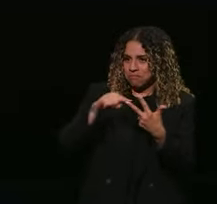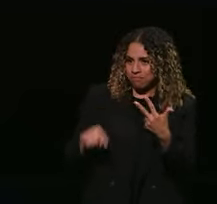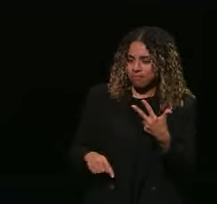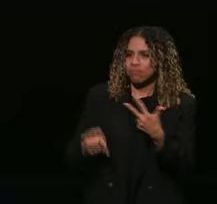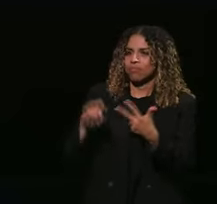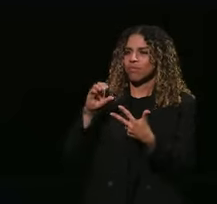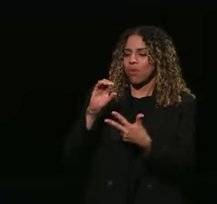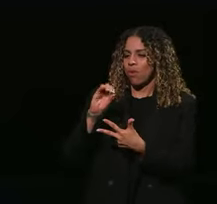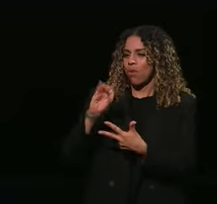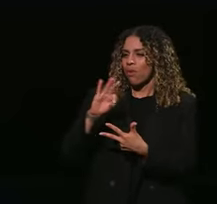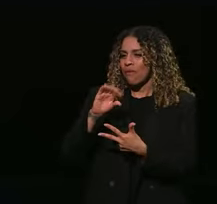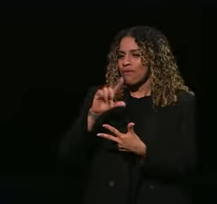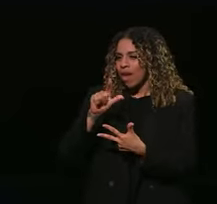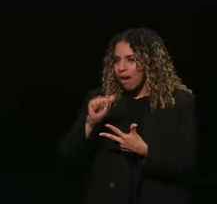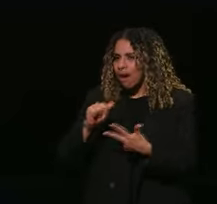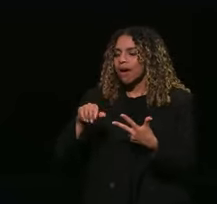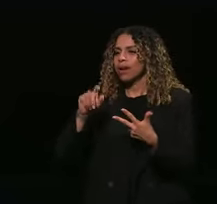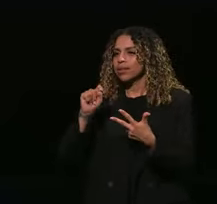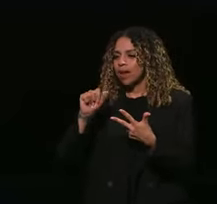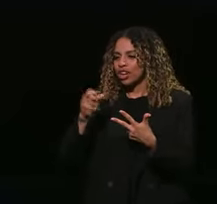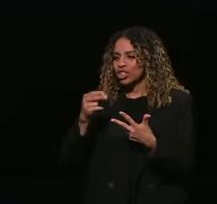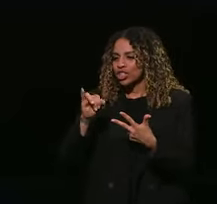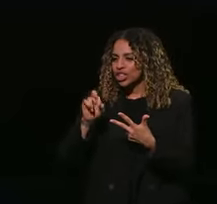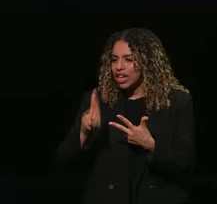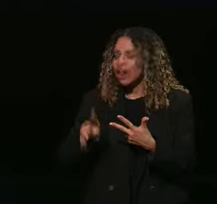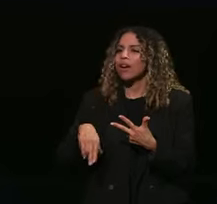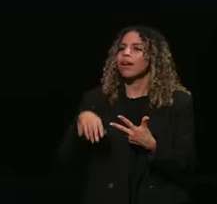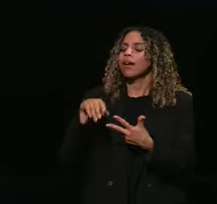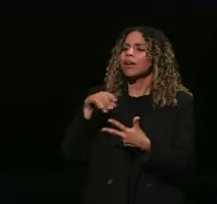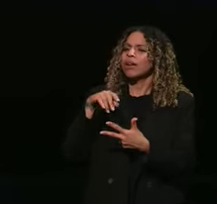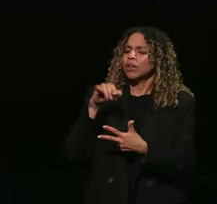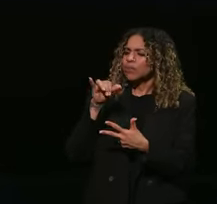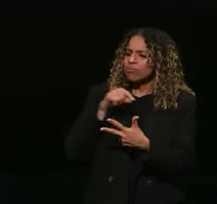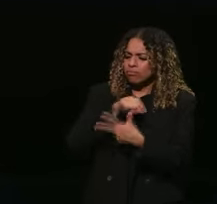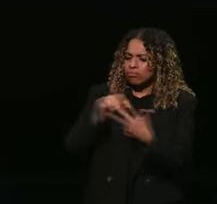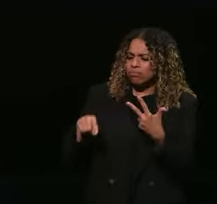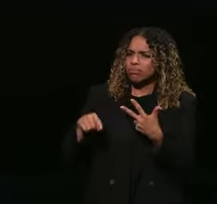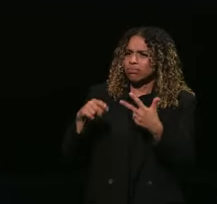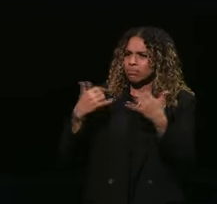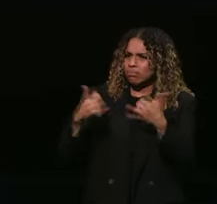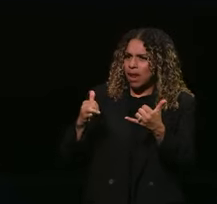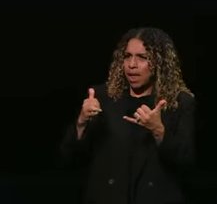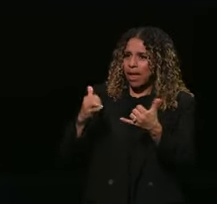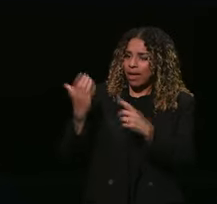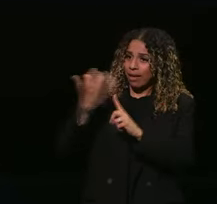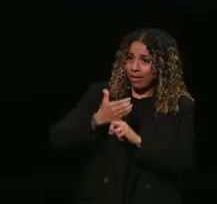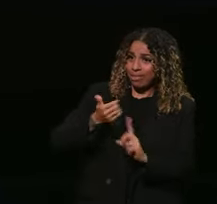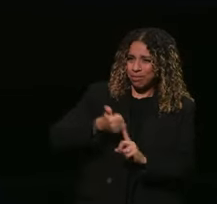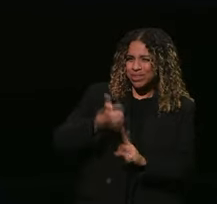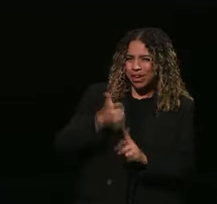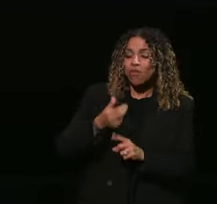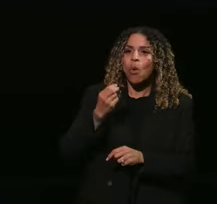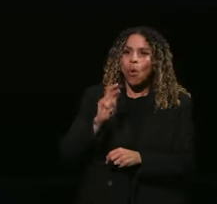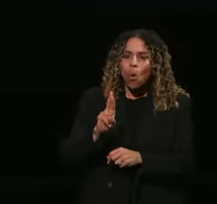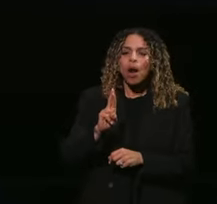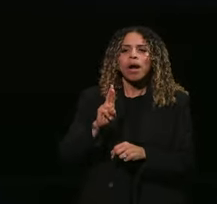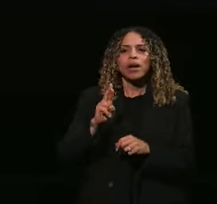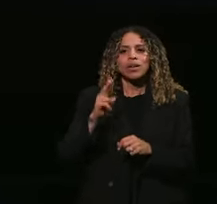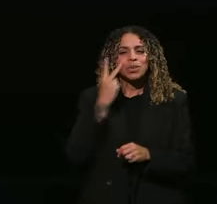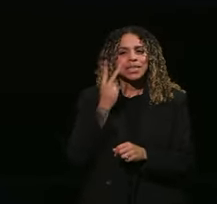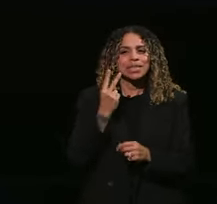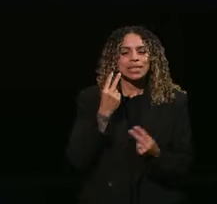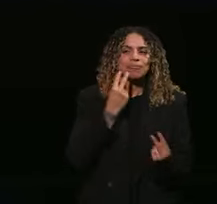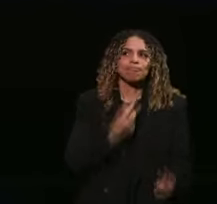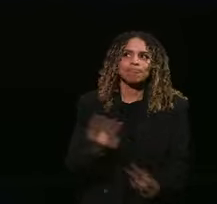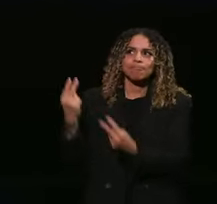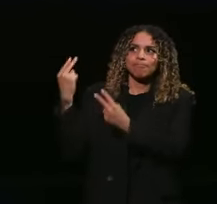are playing themselves, or they're witnessing a reenactment, right? So some of these events are